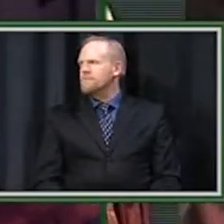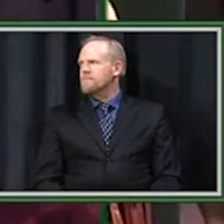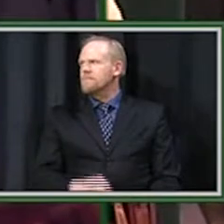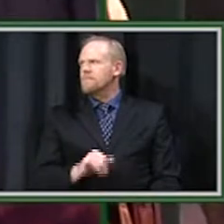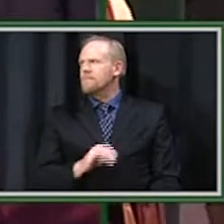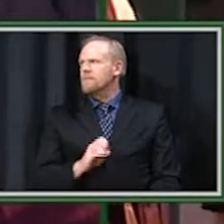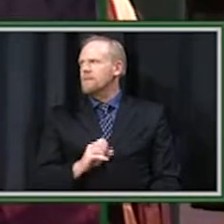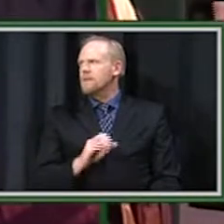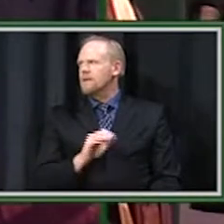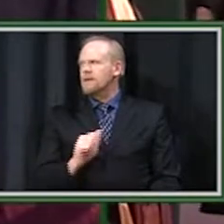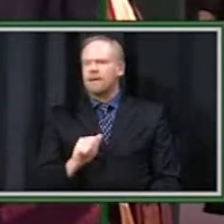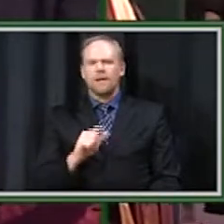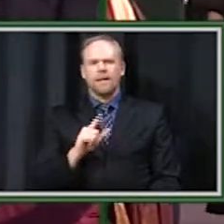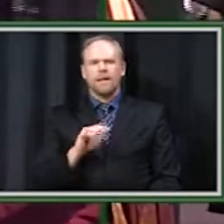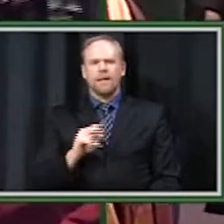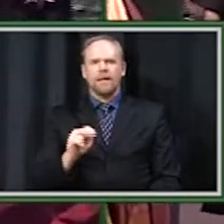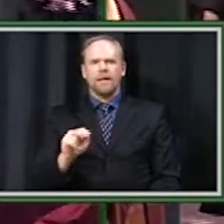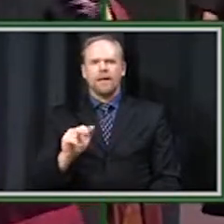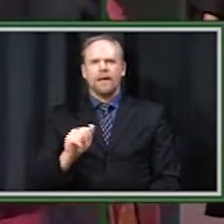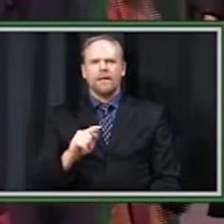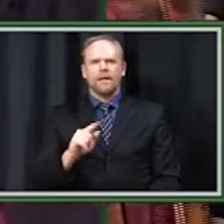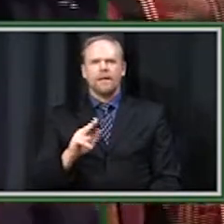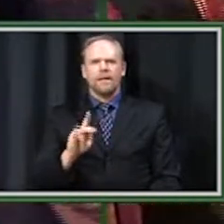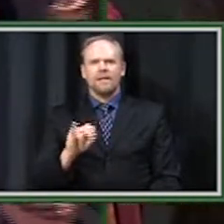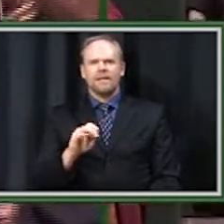Jessica Lynn Atkins.